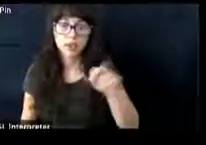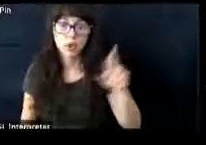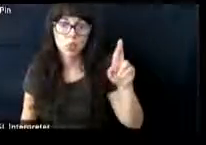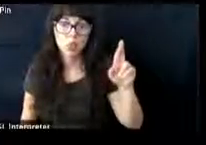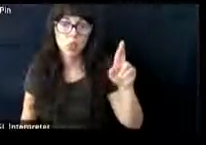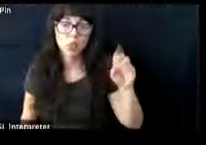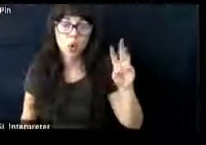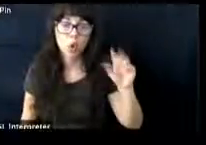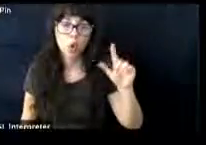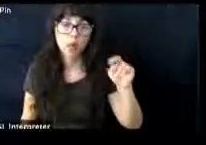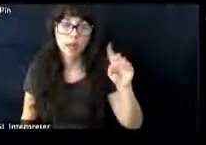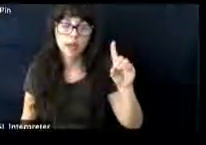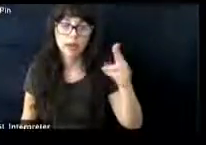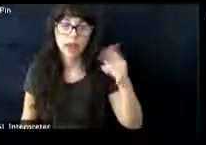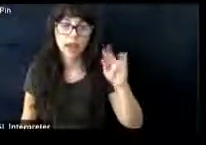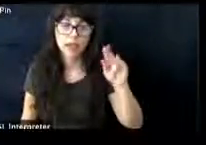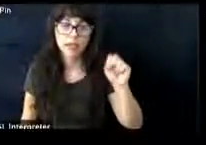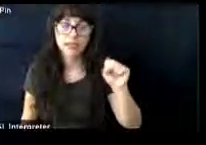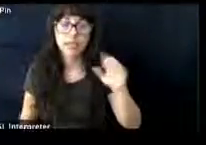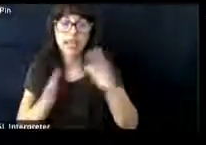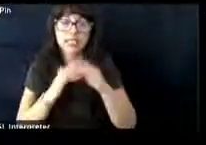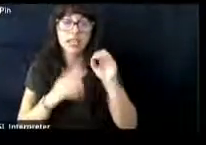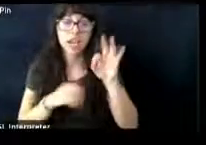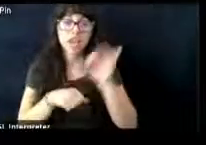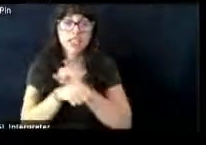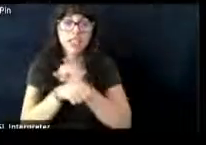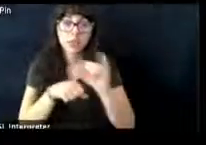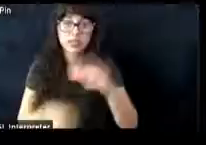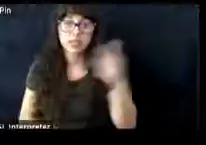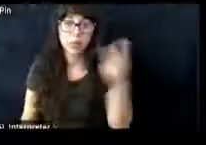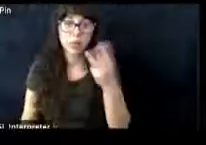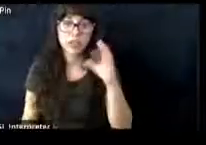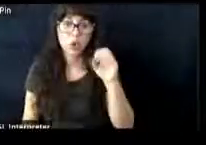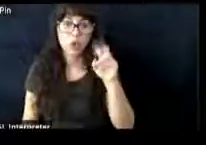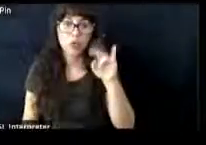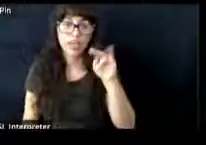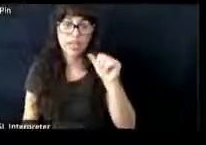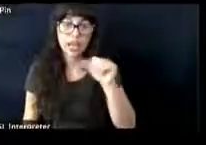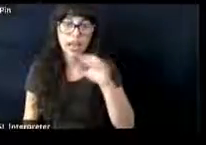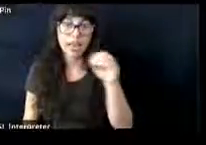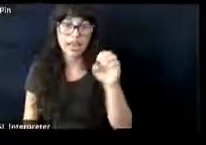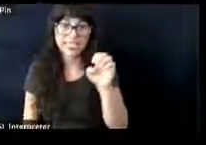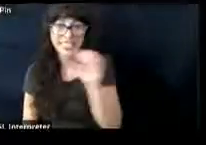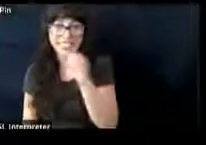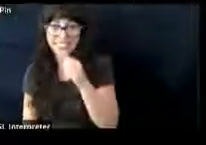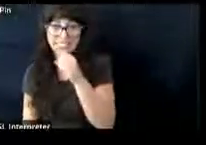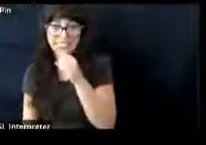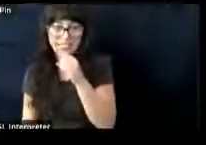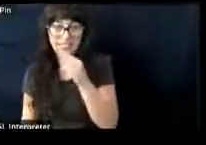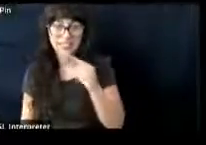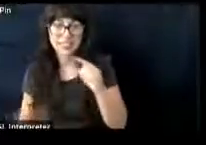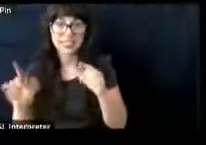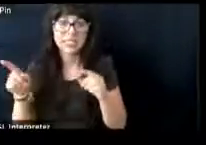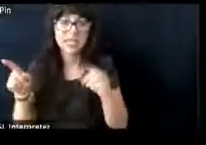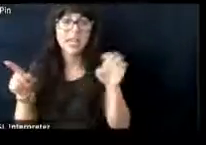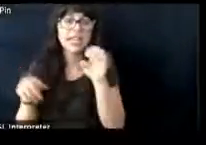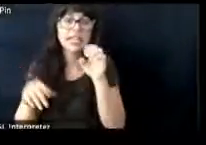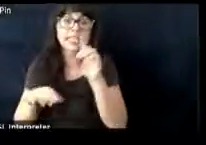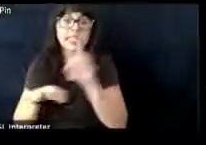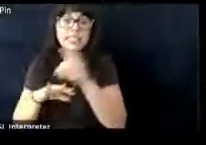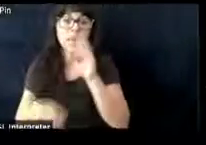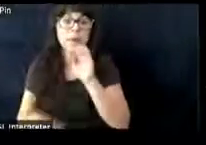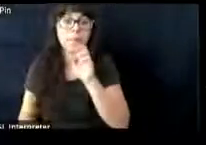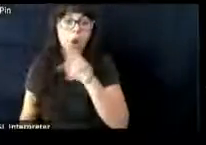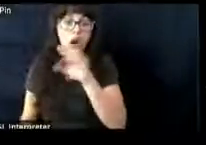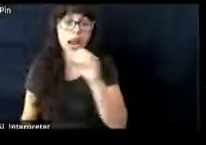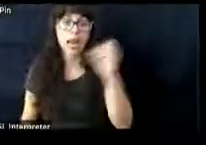of Industry, West Covina, and to the east is Diamond Bar and